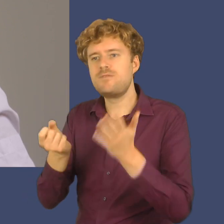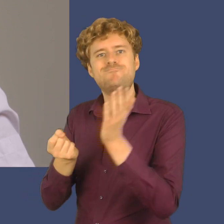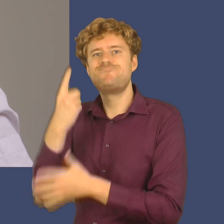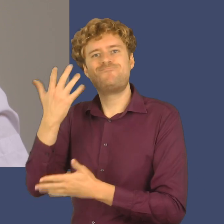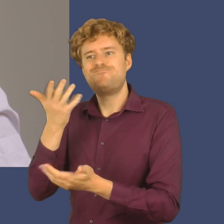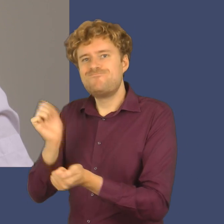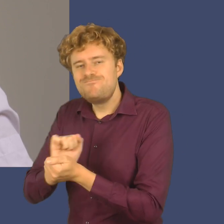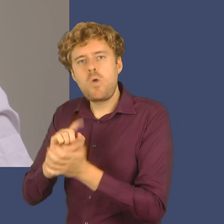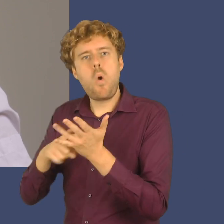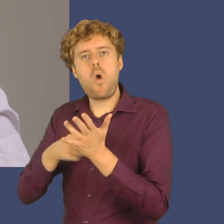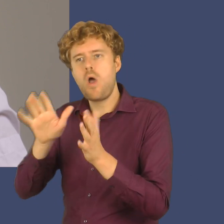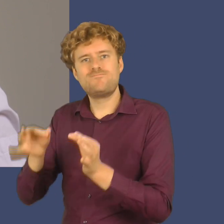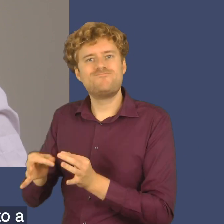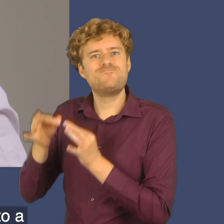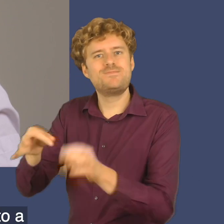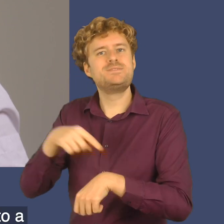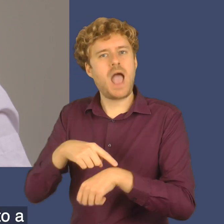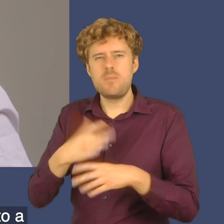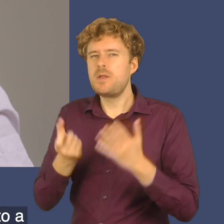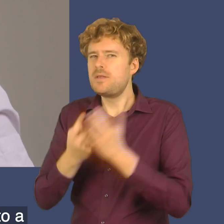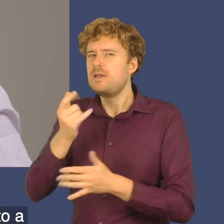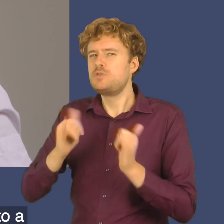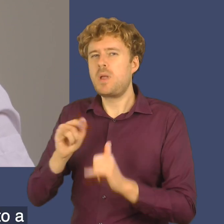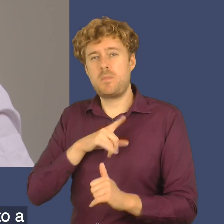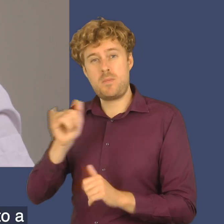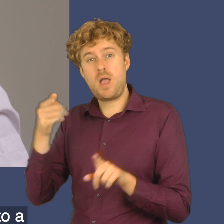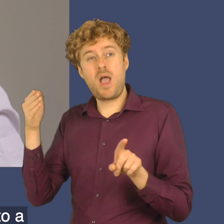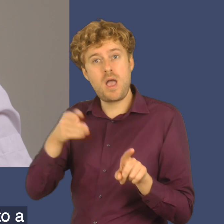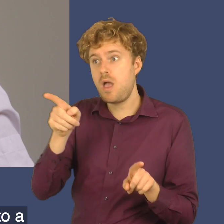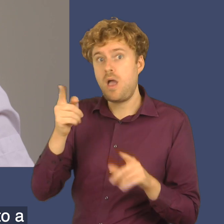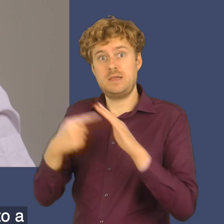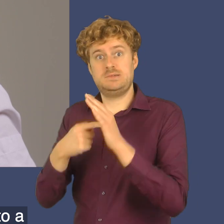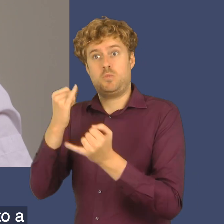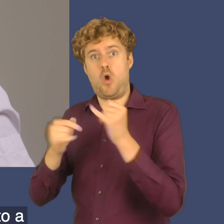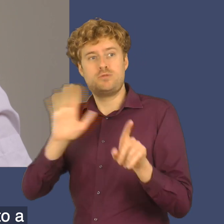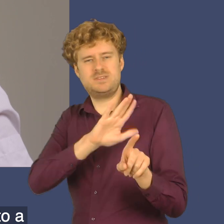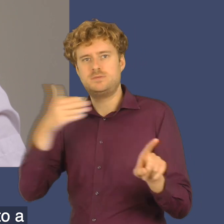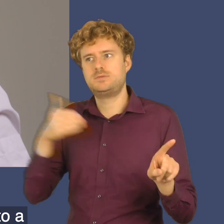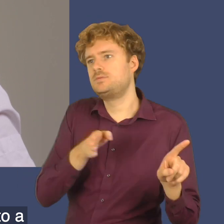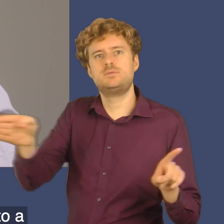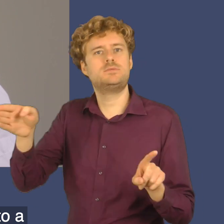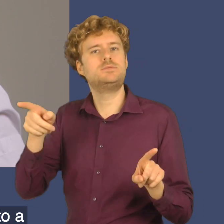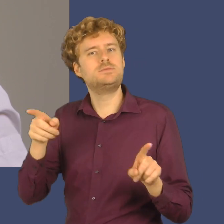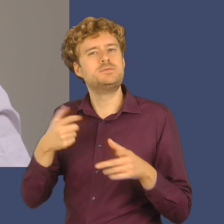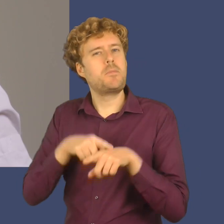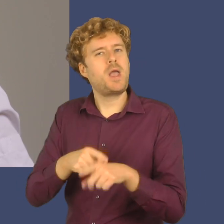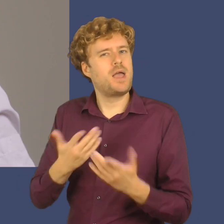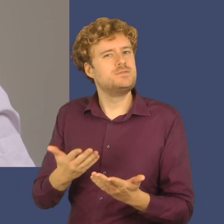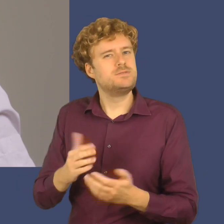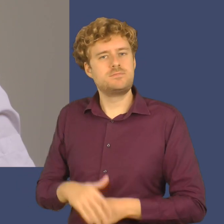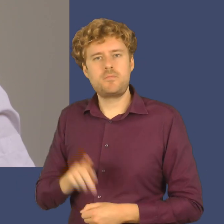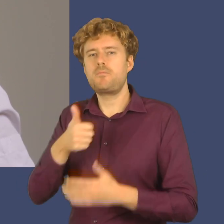an ambulance can be delayed. This is possibly because they're being redirected to a higher priority call.